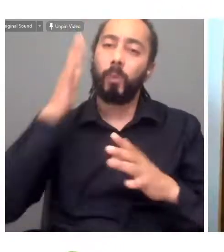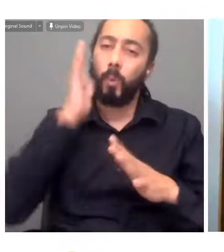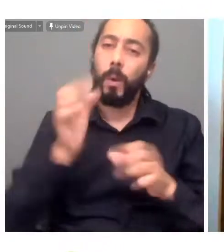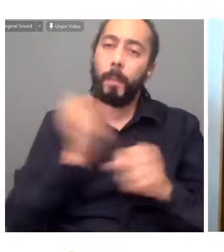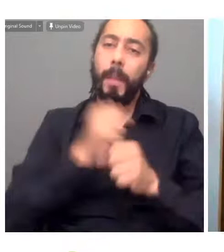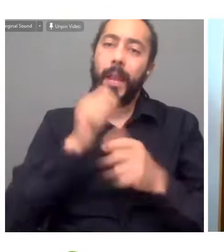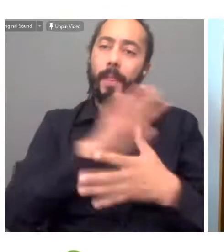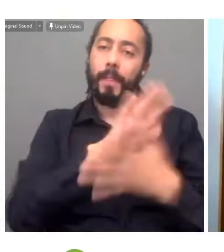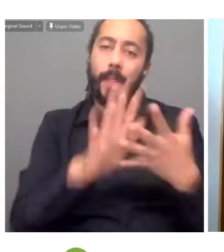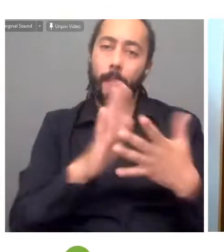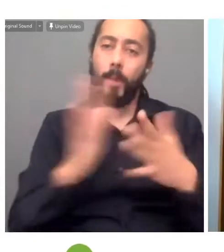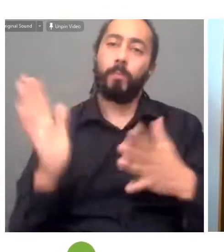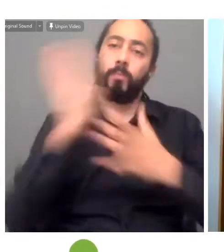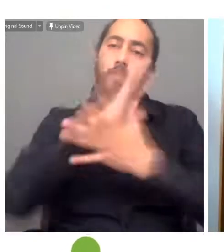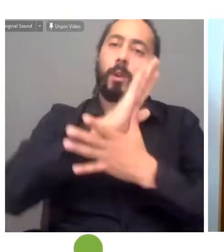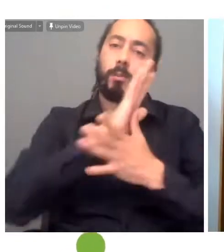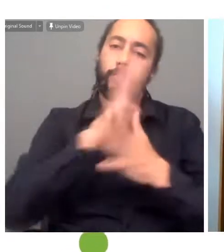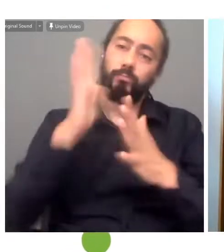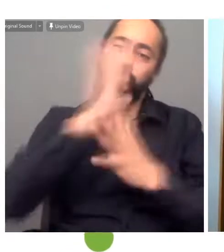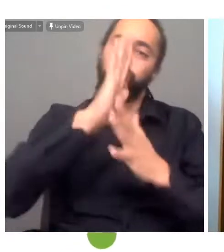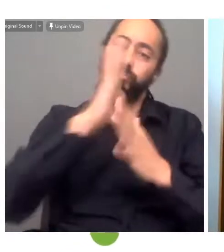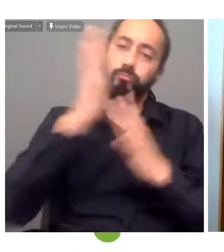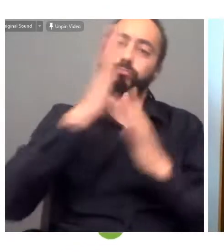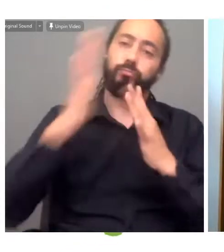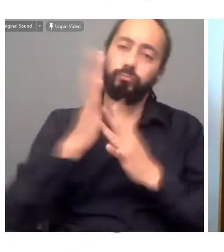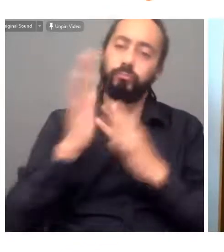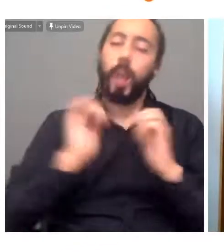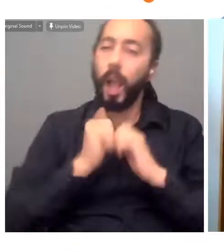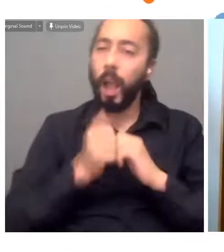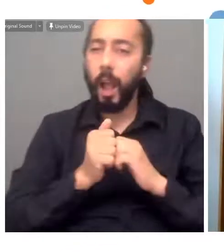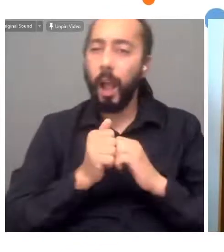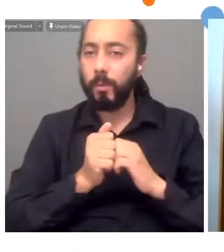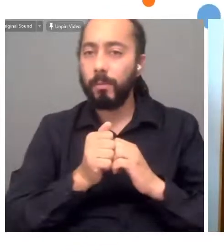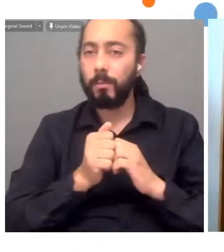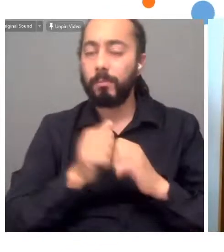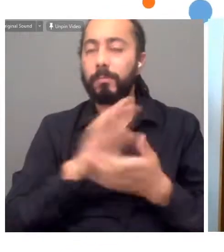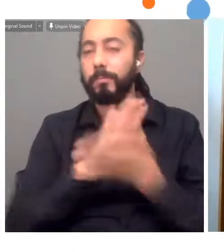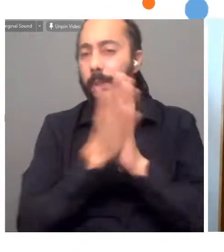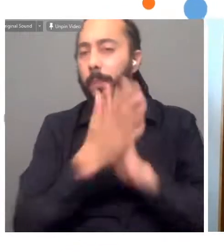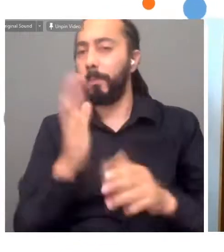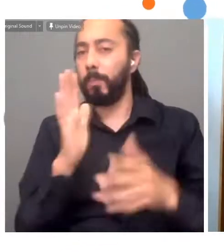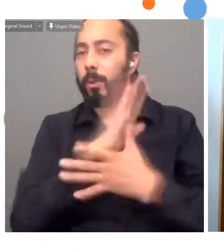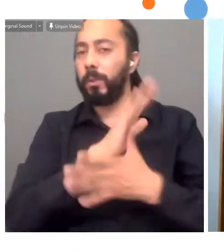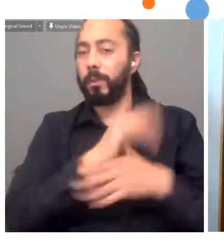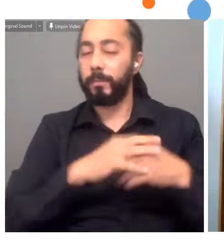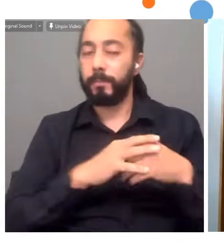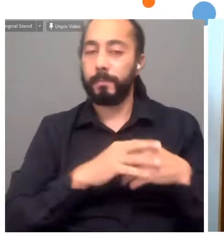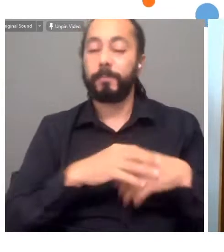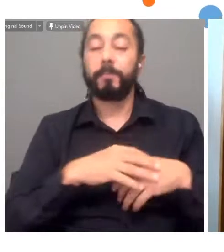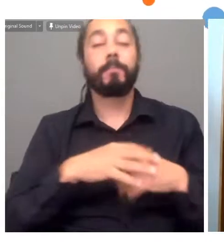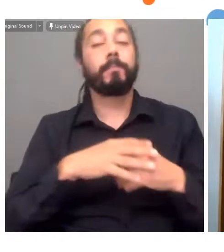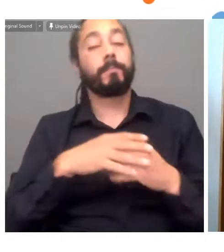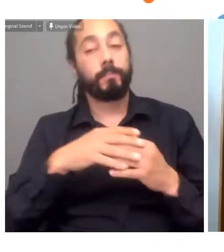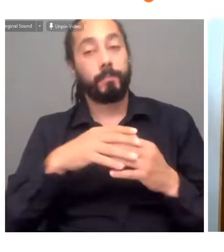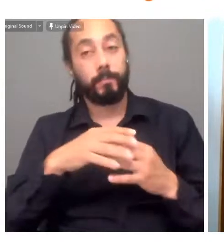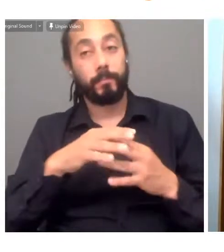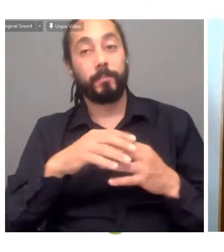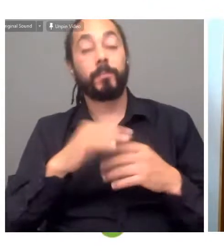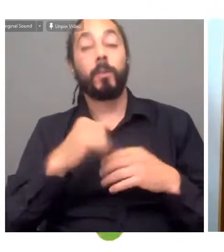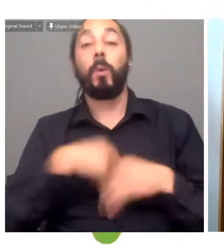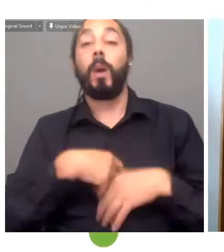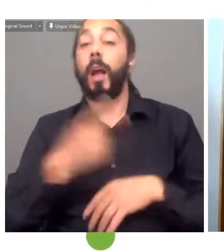I think, I mean, it must be about many things. As I was saying in my notes earlier, you